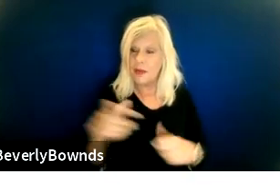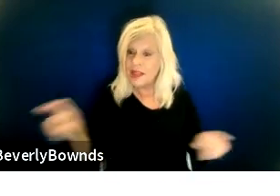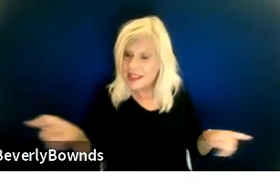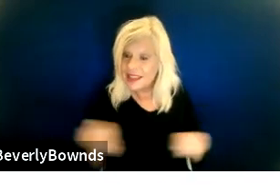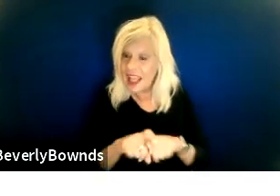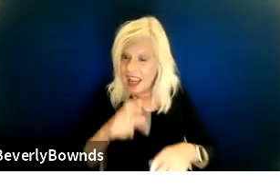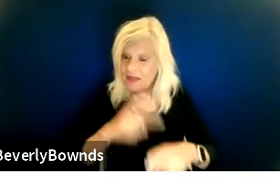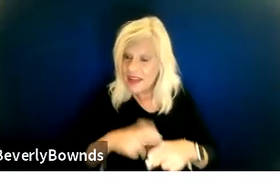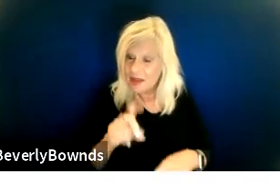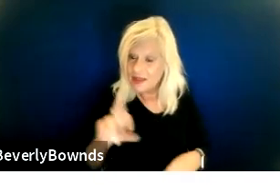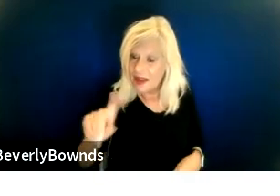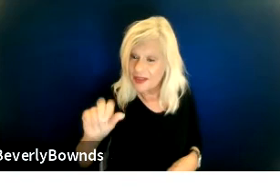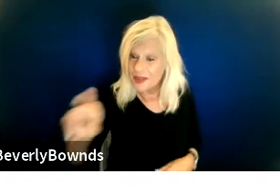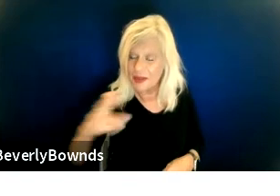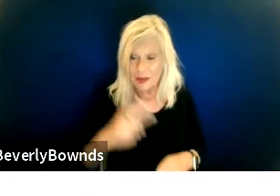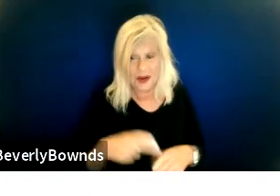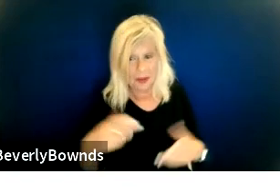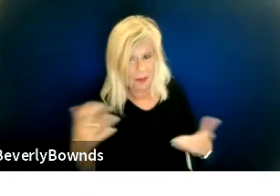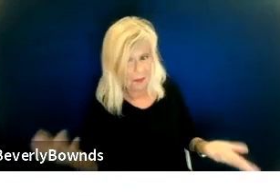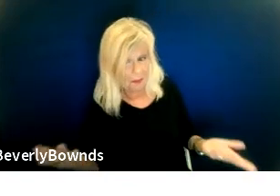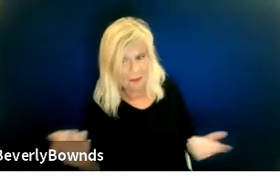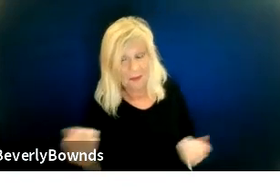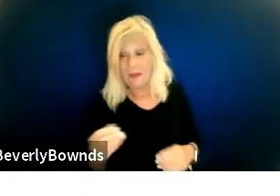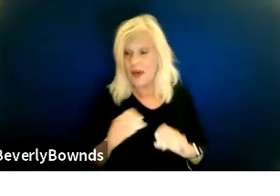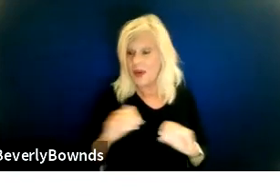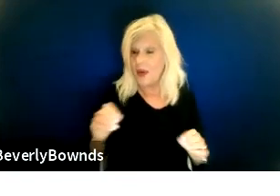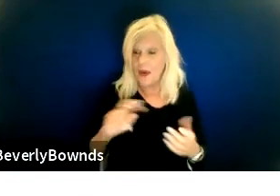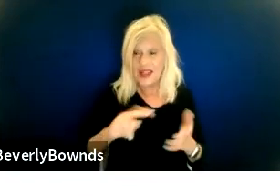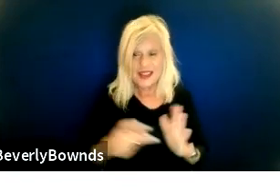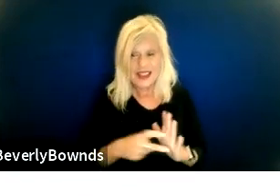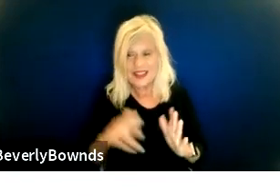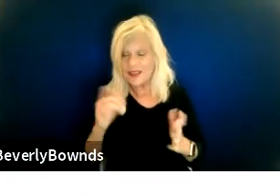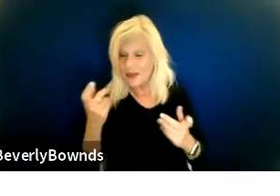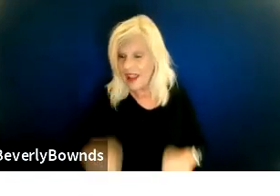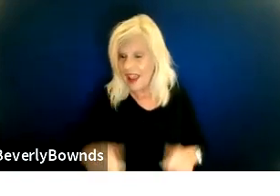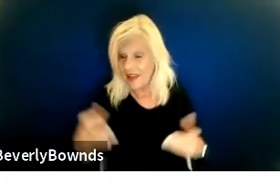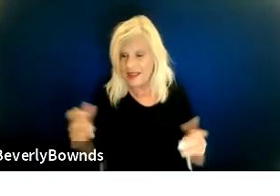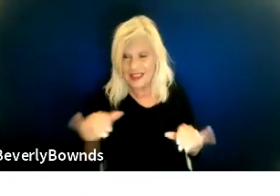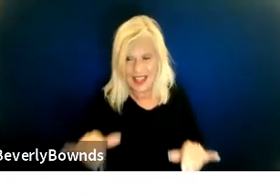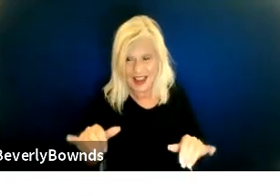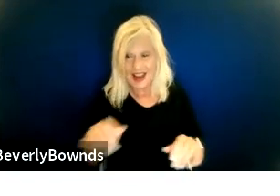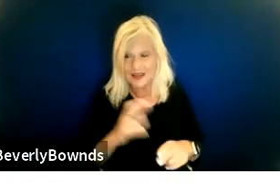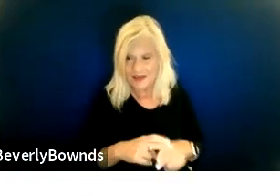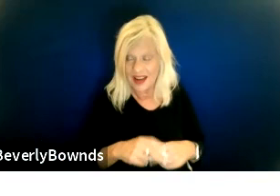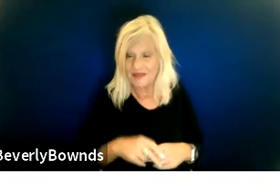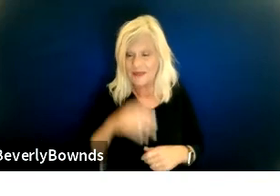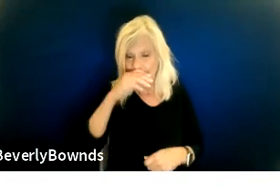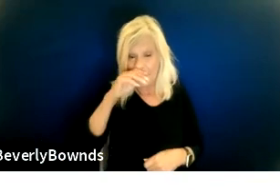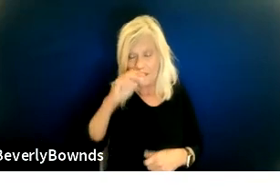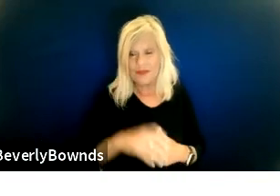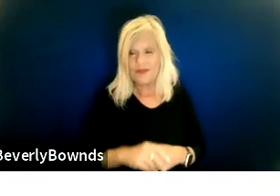as Dr. Rimmer's name. There was no intention for that to happen. But the idea is